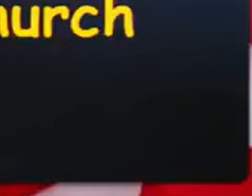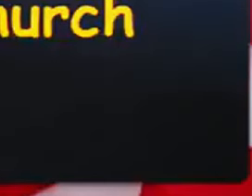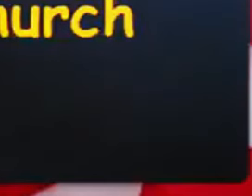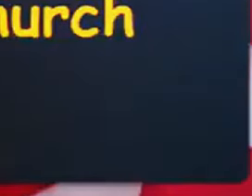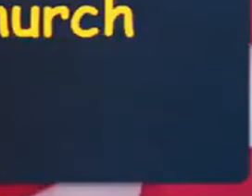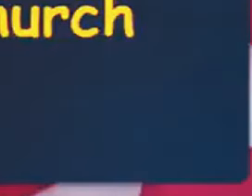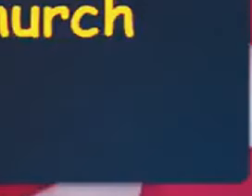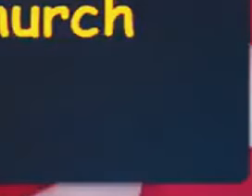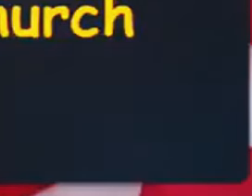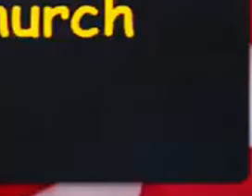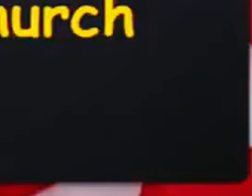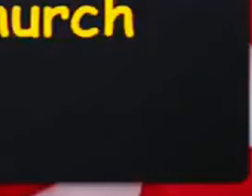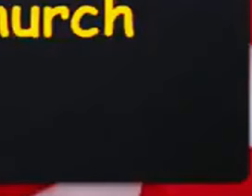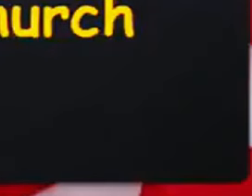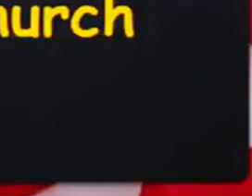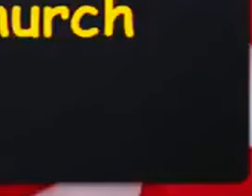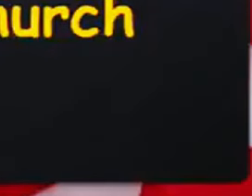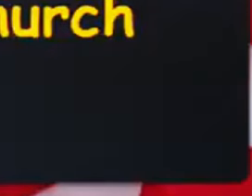Shouting,